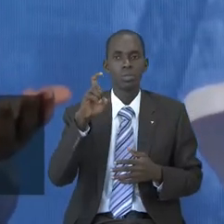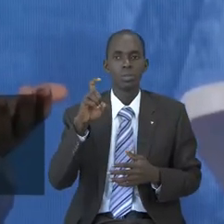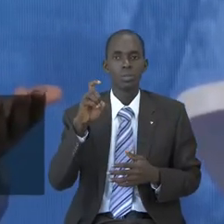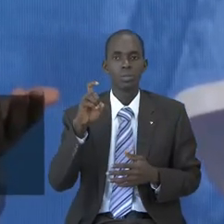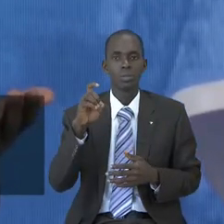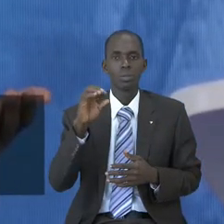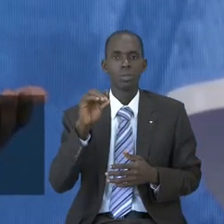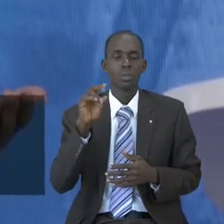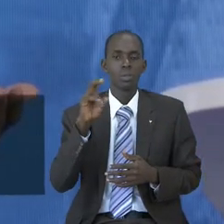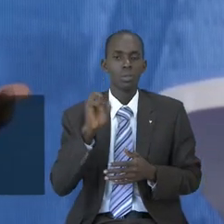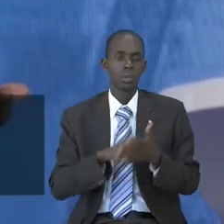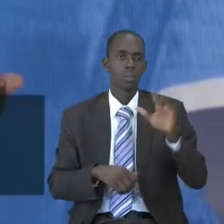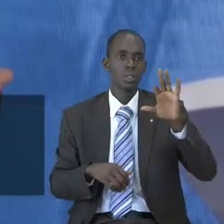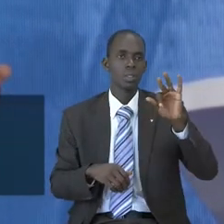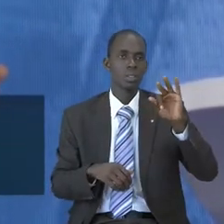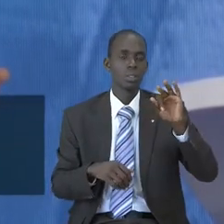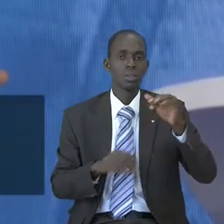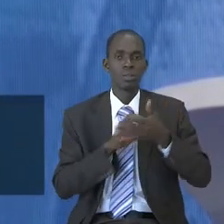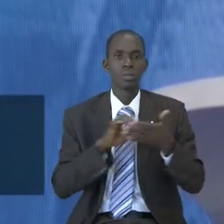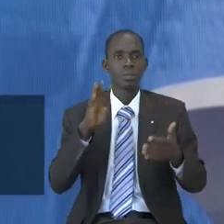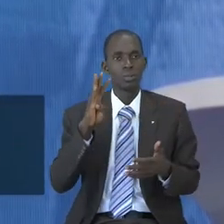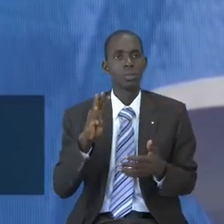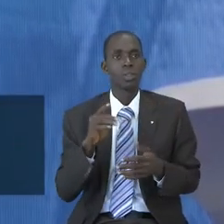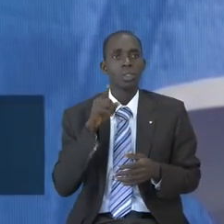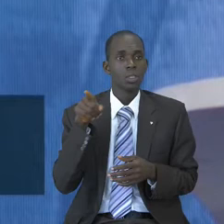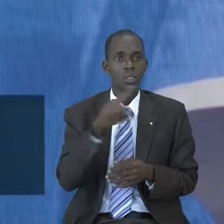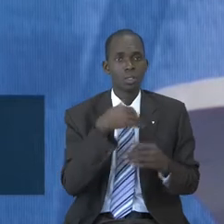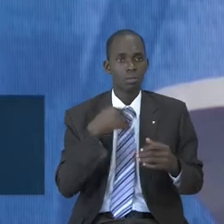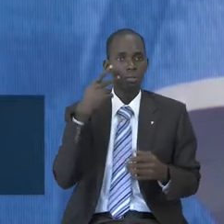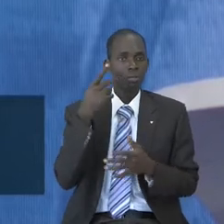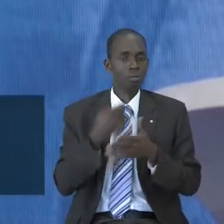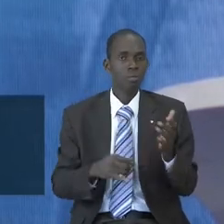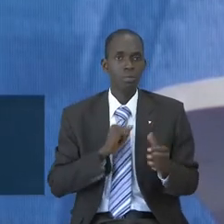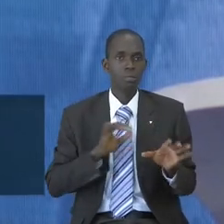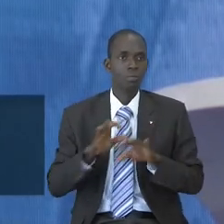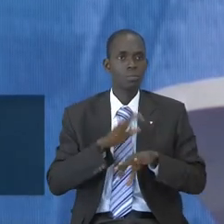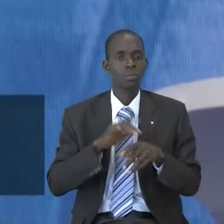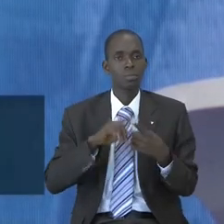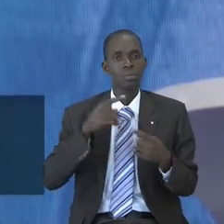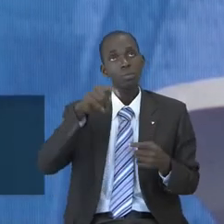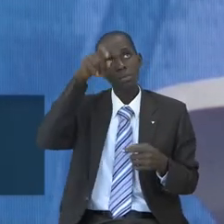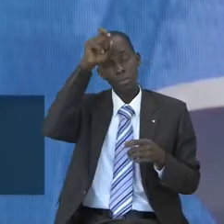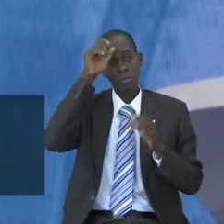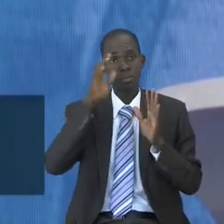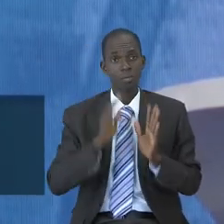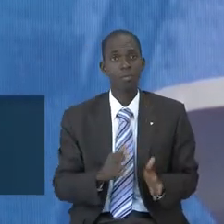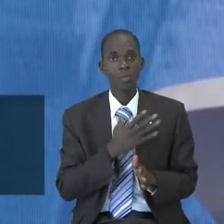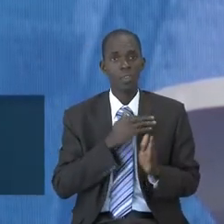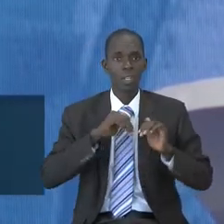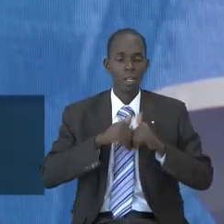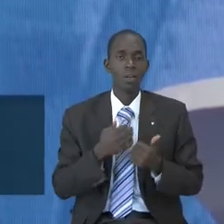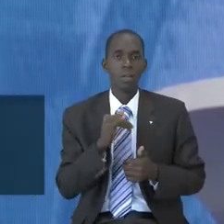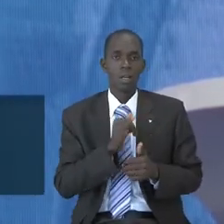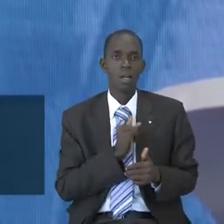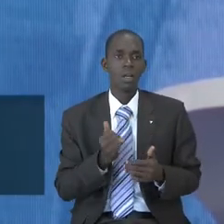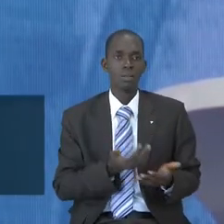have seen what I did unto the Egyptians, and how I bear you